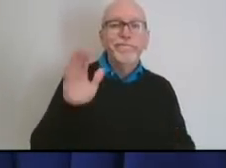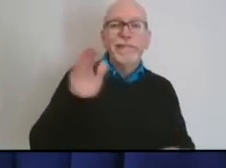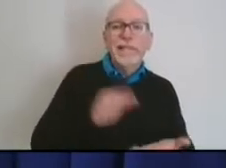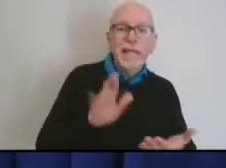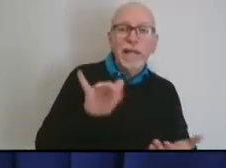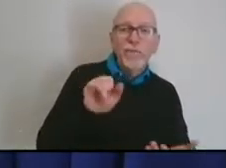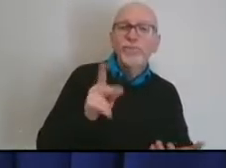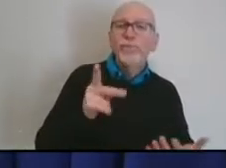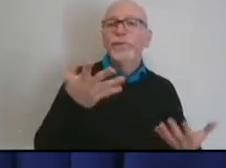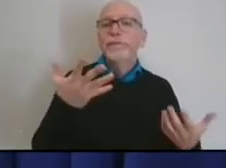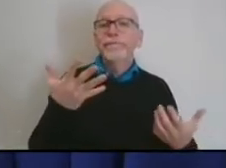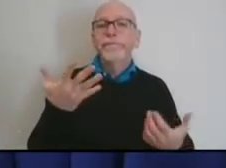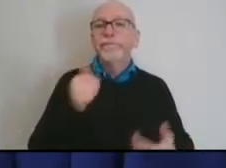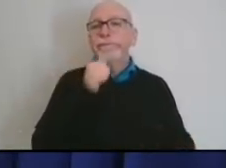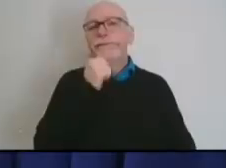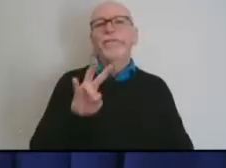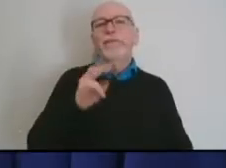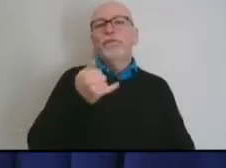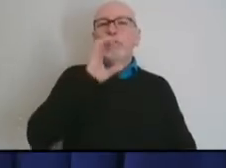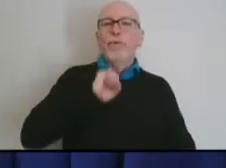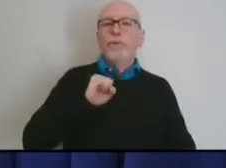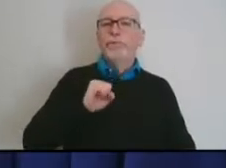strapping 17-year-old that wants it.